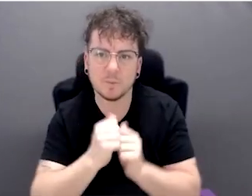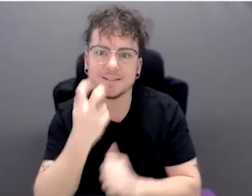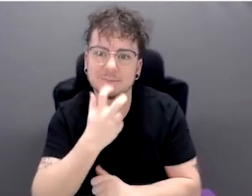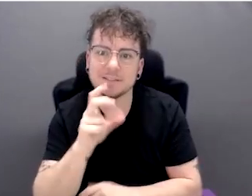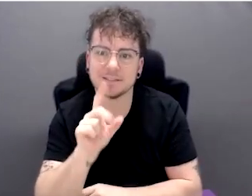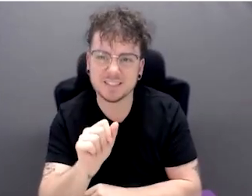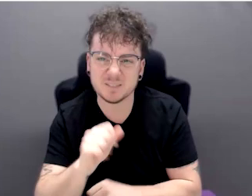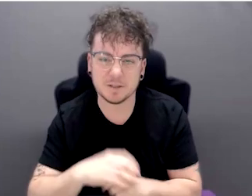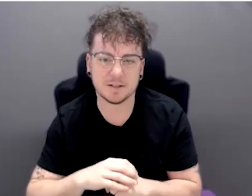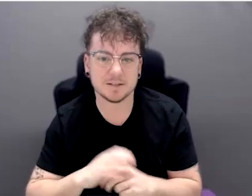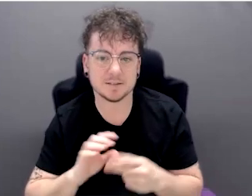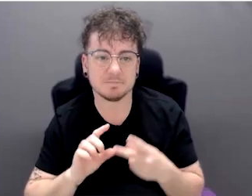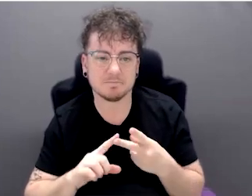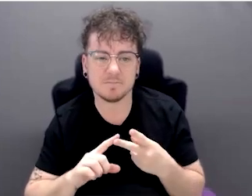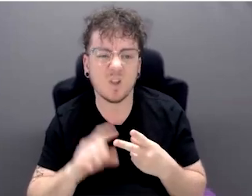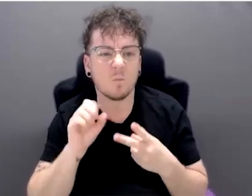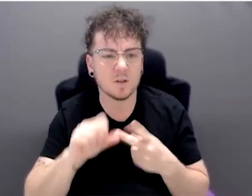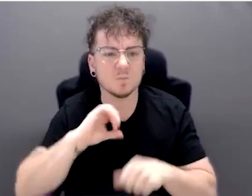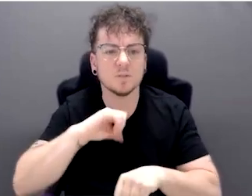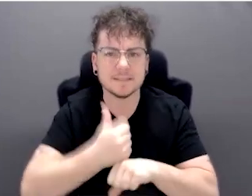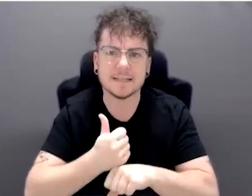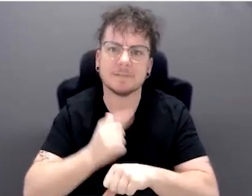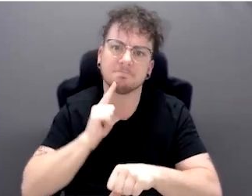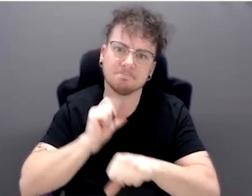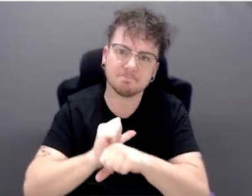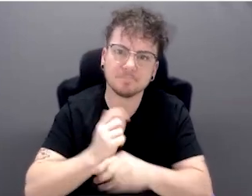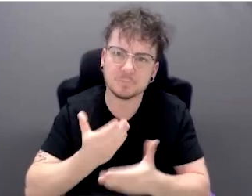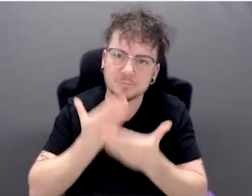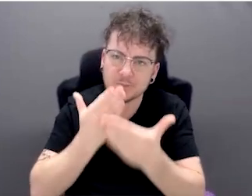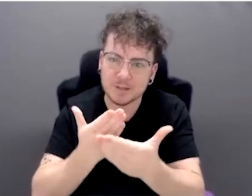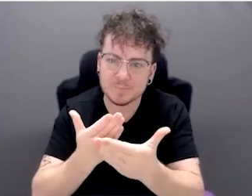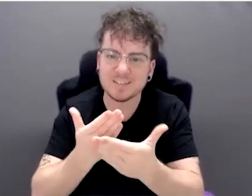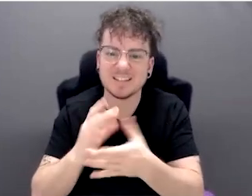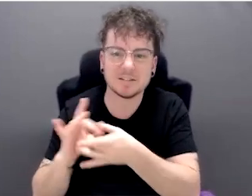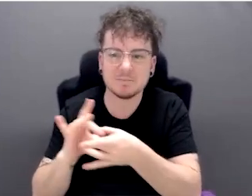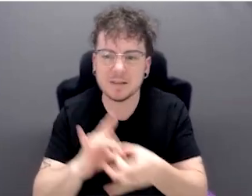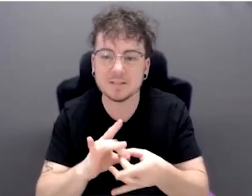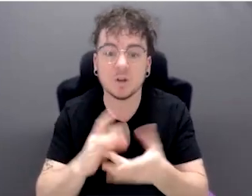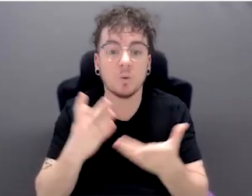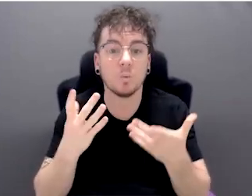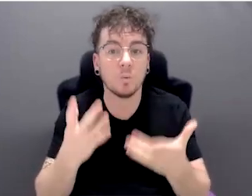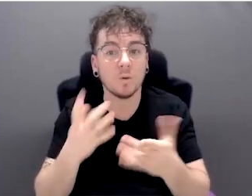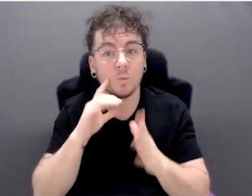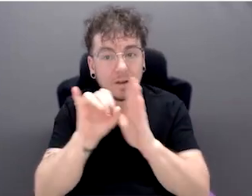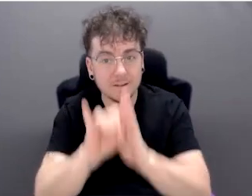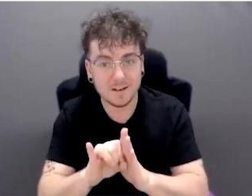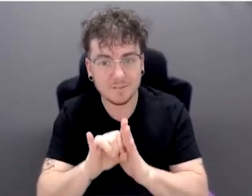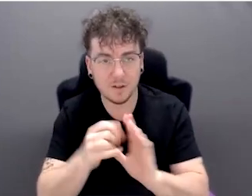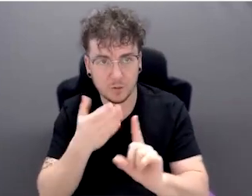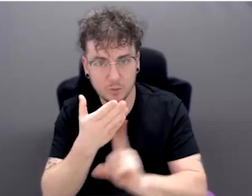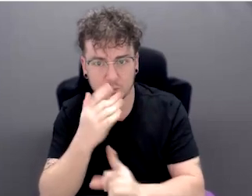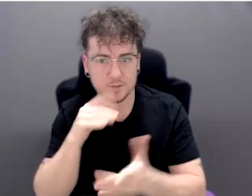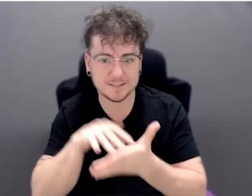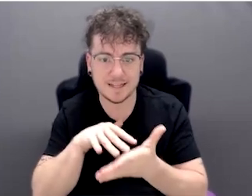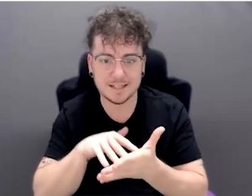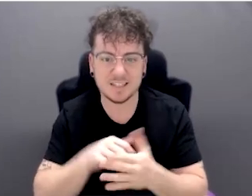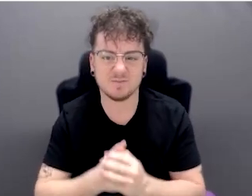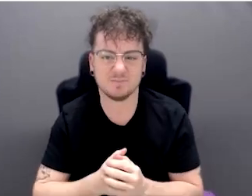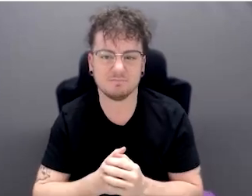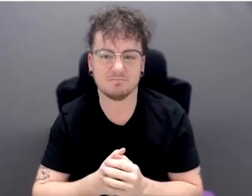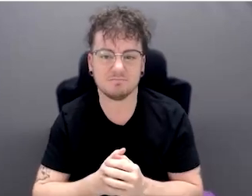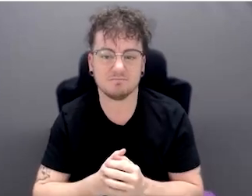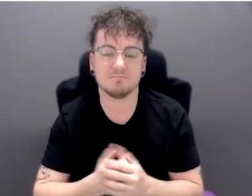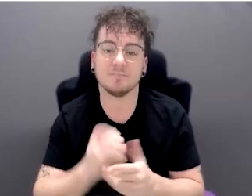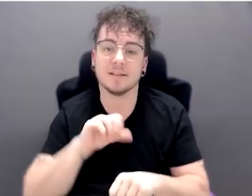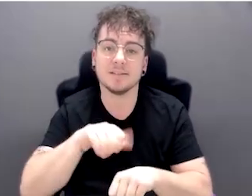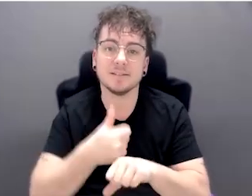Creating concrete recommendations based on the promising practices identified in this study. Creating